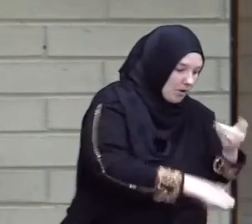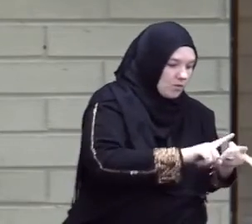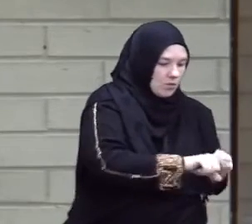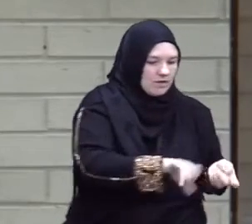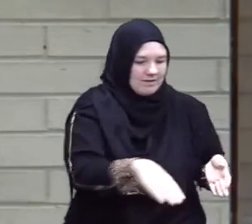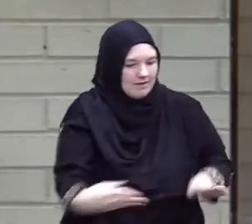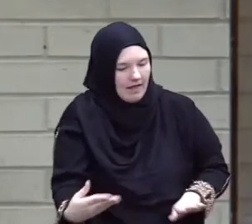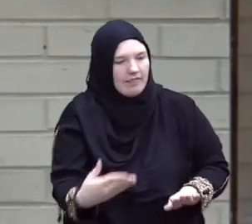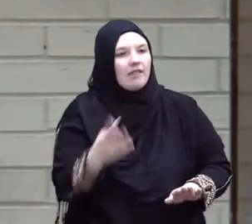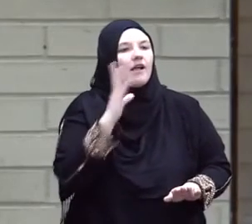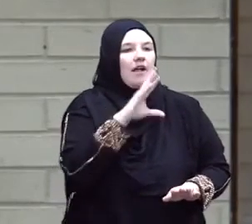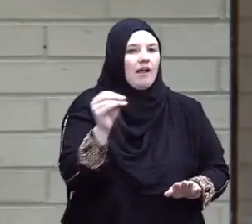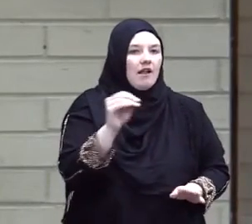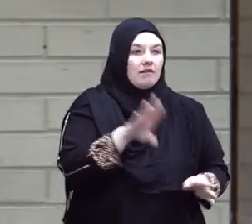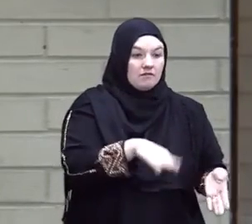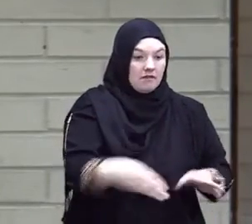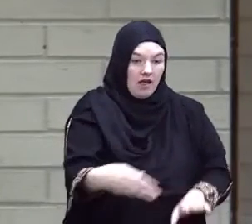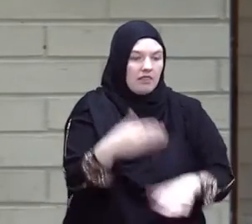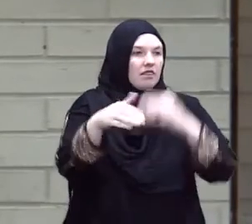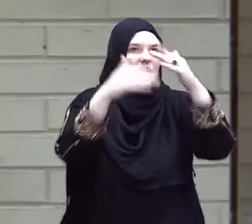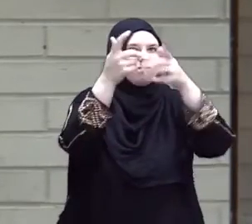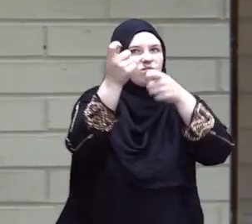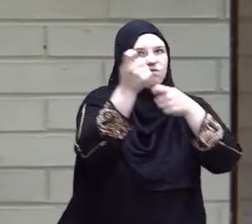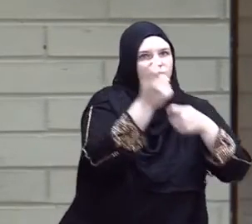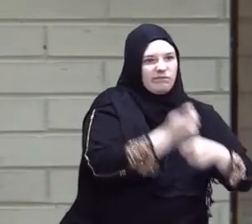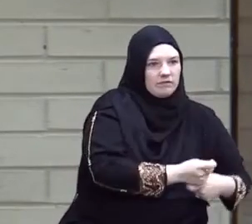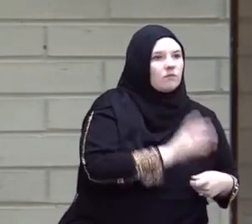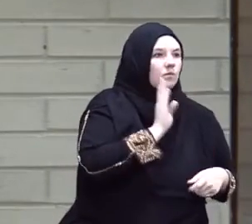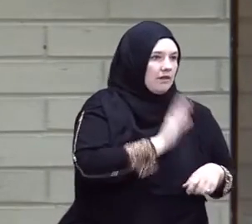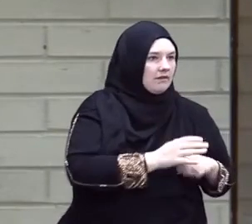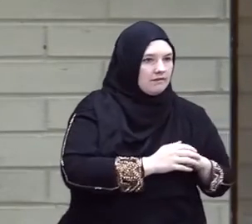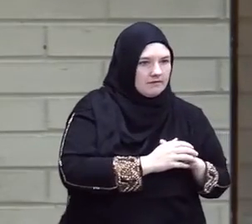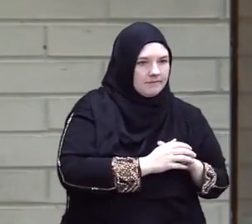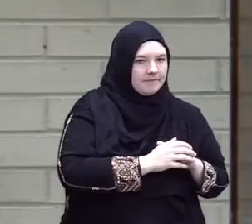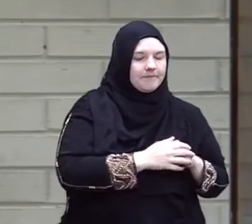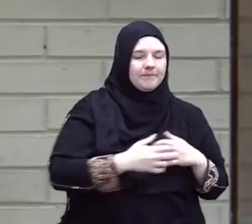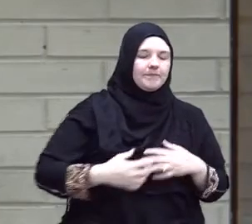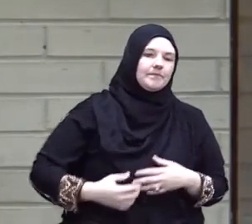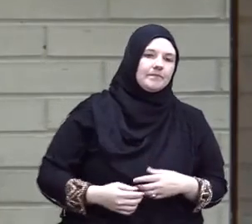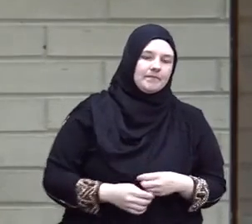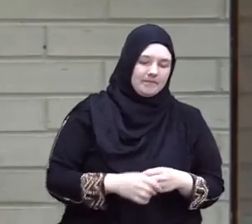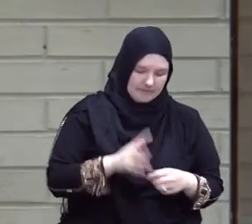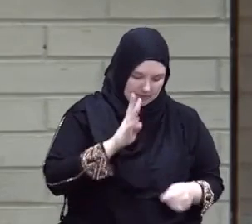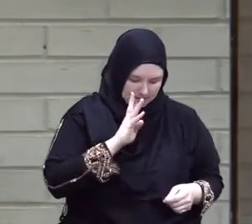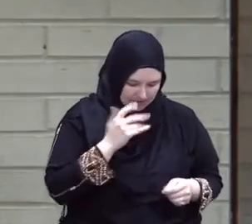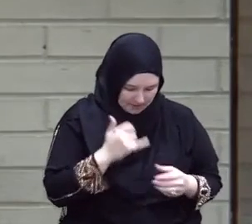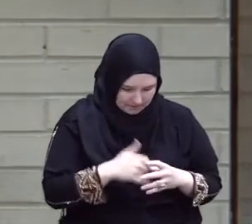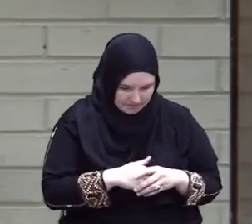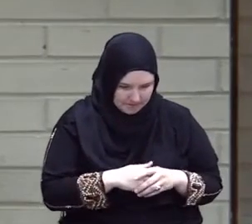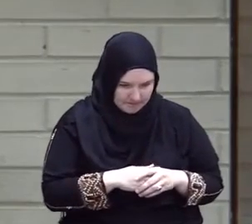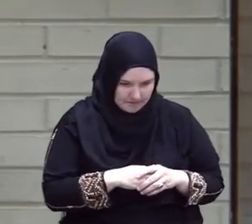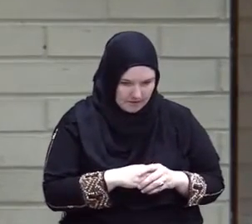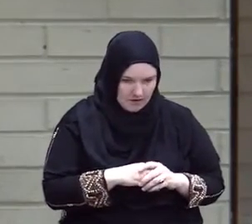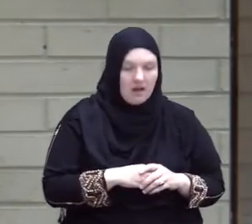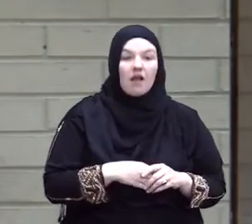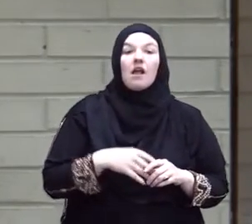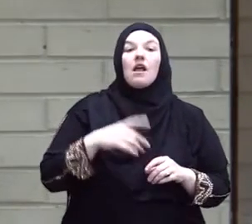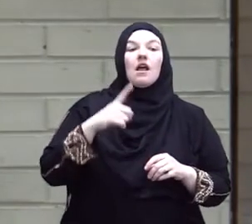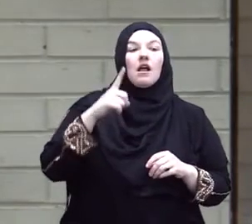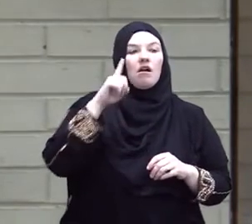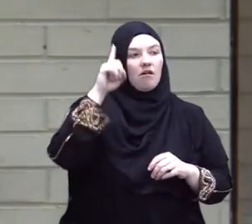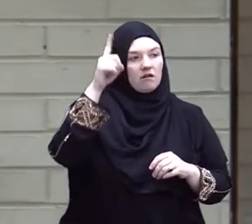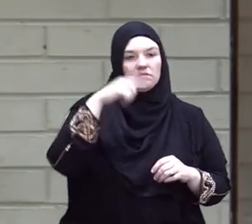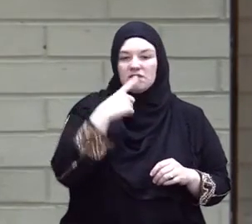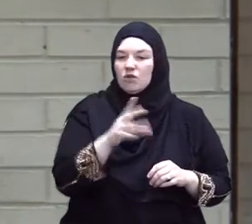ibadi laysa laka alayhim sultan illa man ittaba'aka min al-ghawin." You have